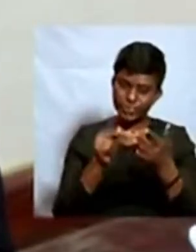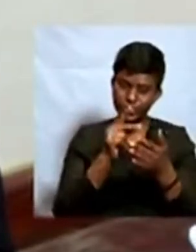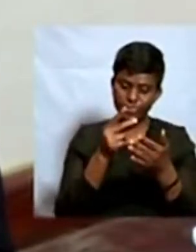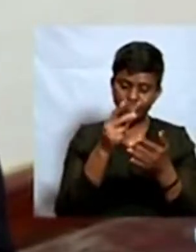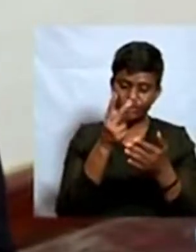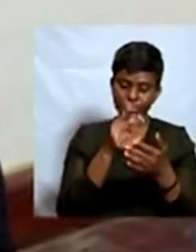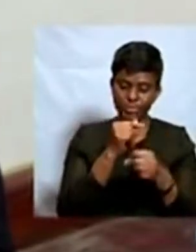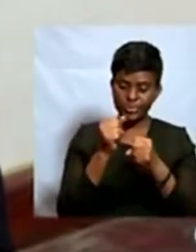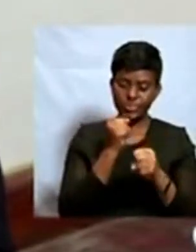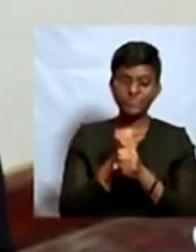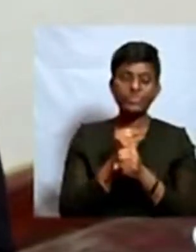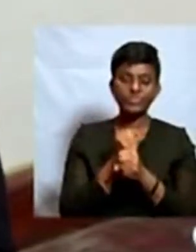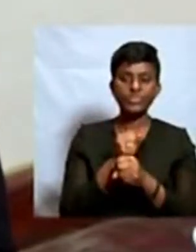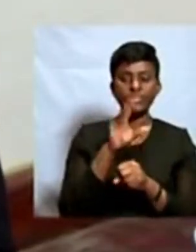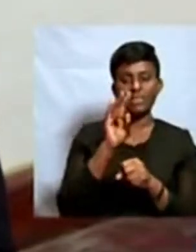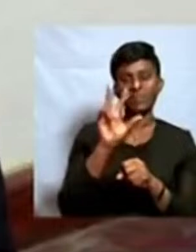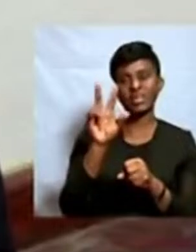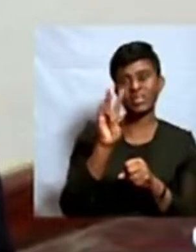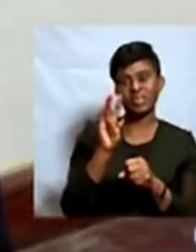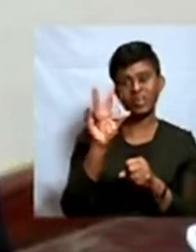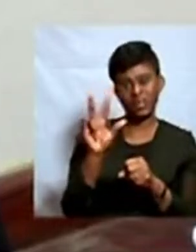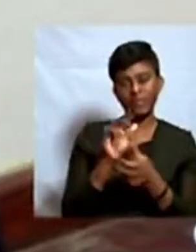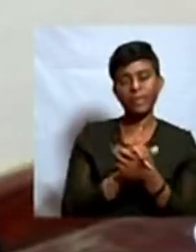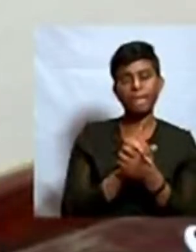of the 737 MAX aircraft.